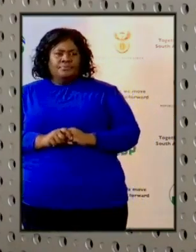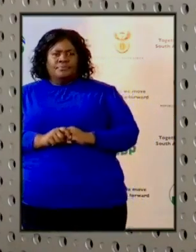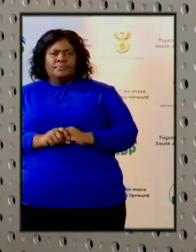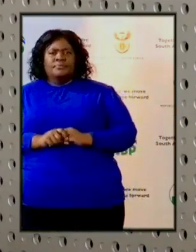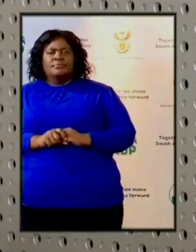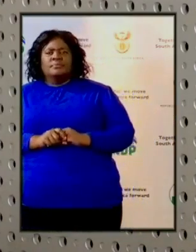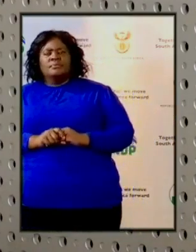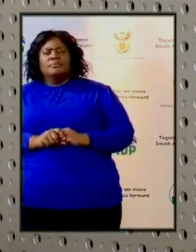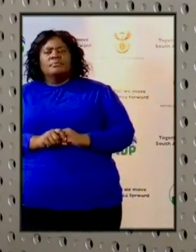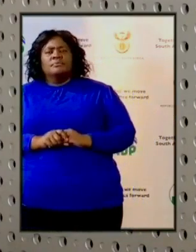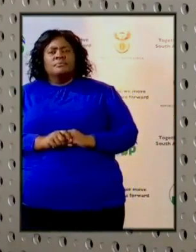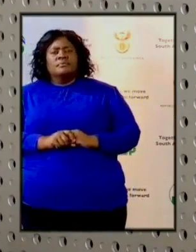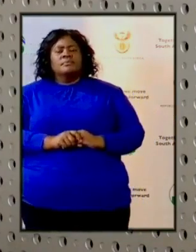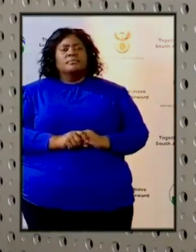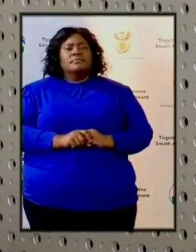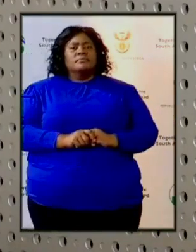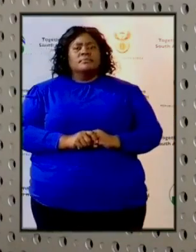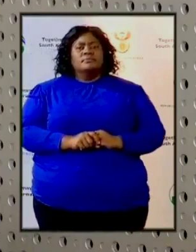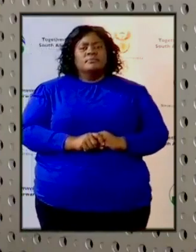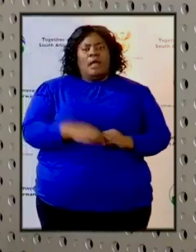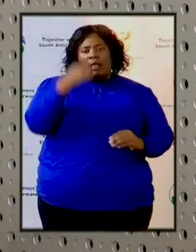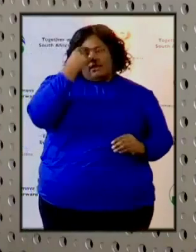I think I will leave the other